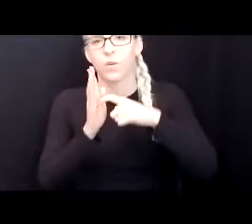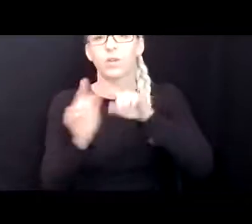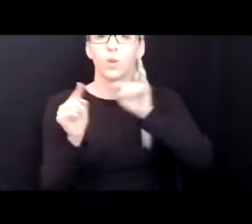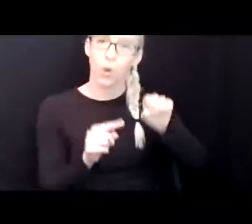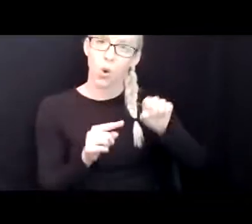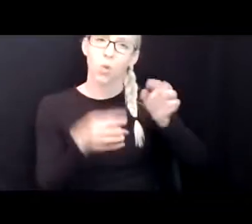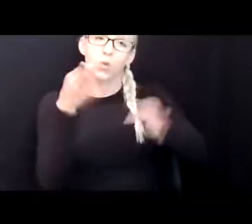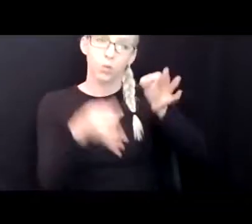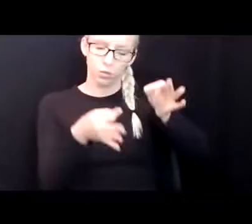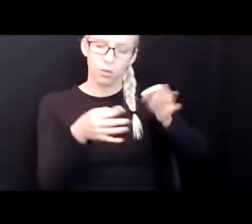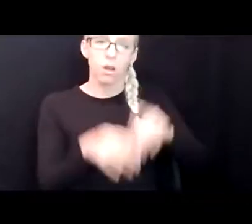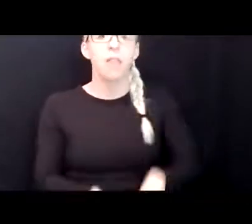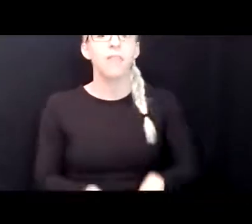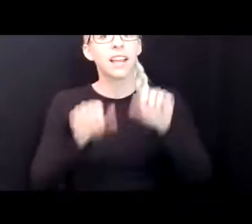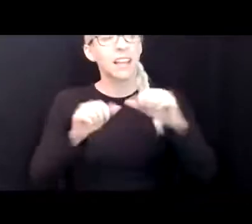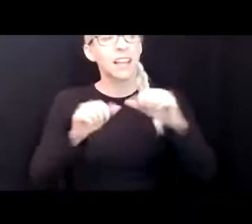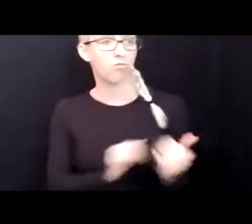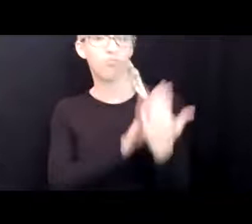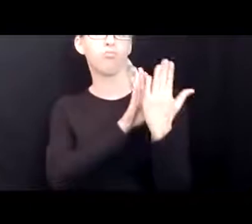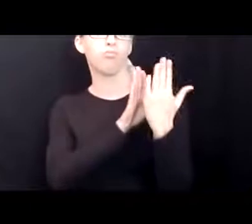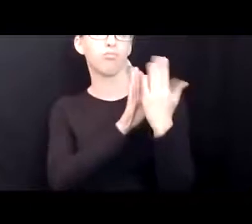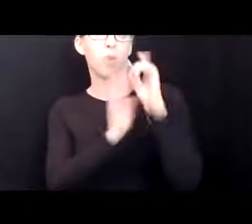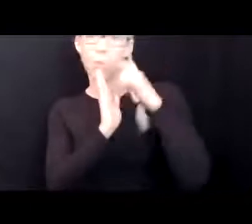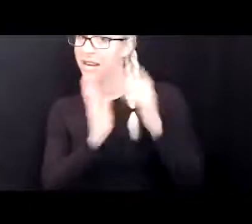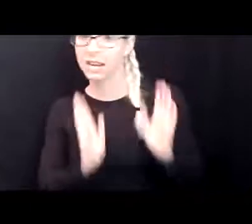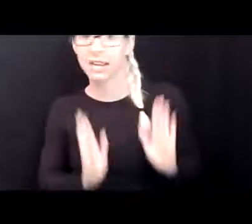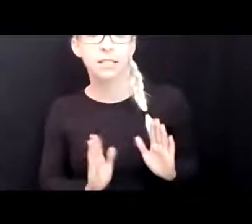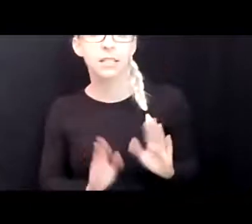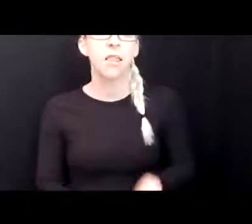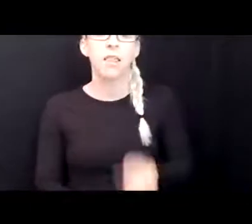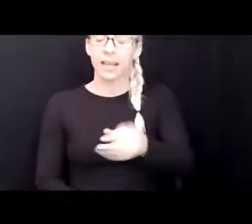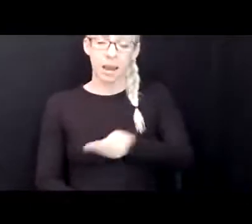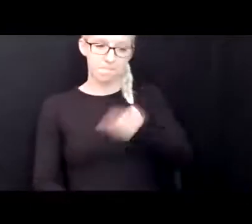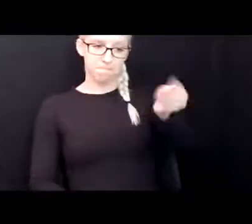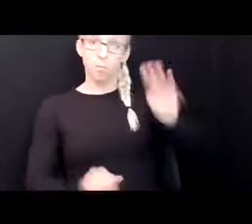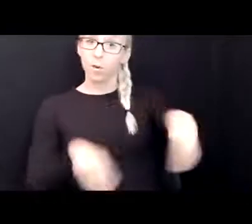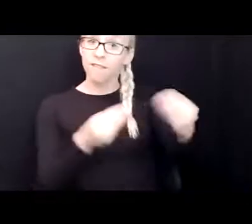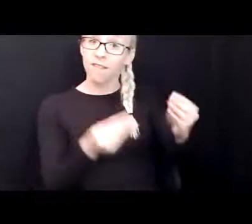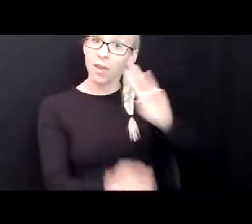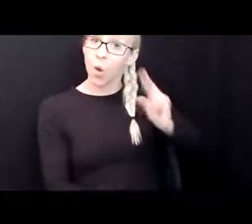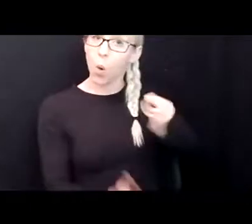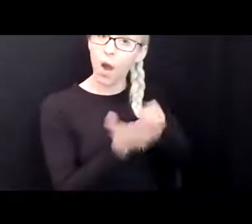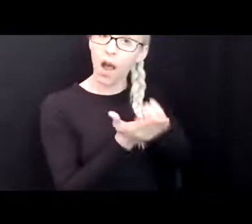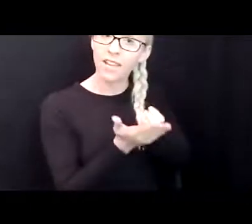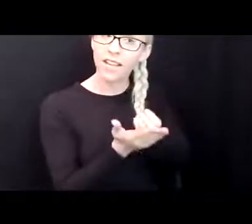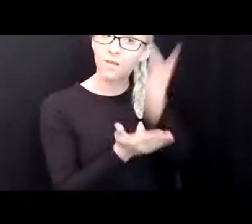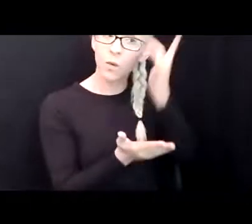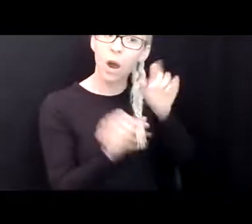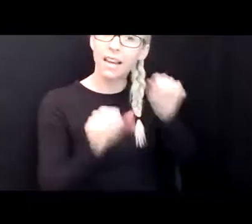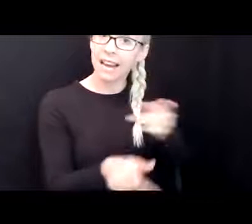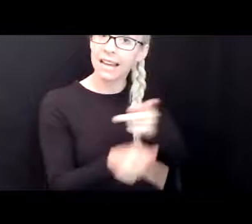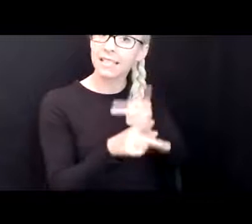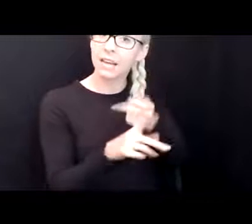confront any witnesses, put on their own evidence as to why they're not incapacitated. But if the process might be